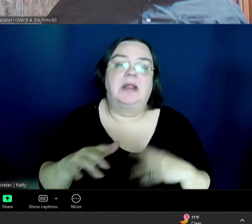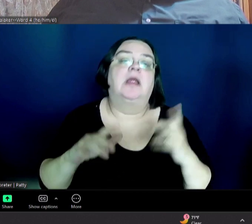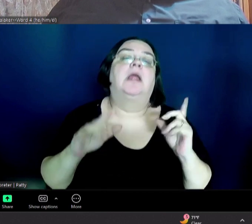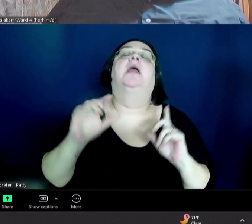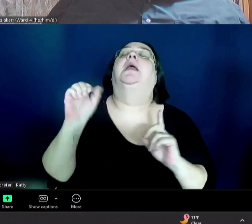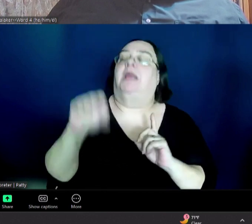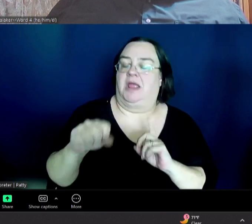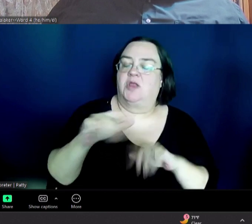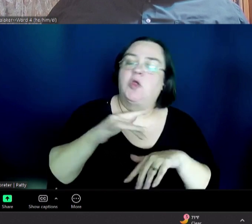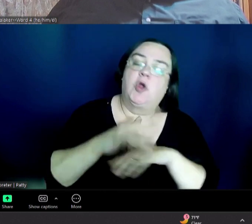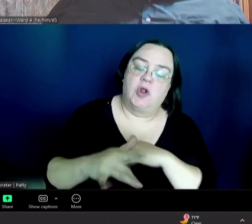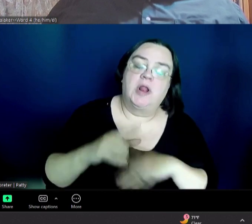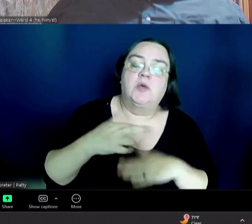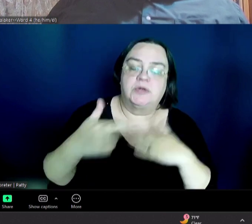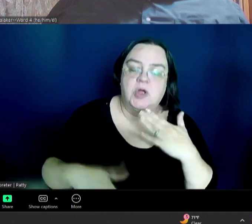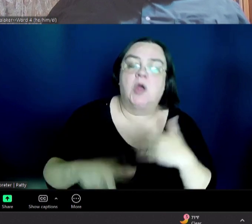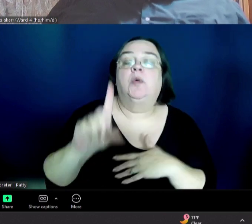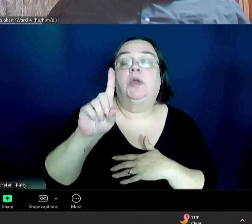have,